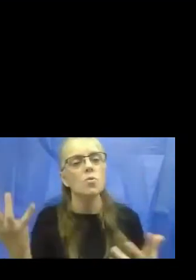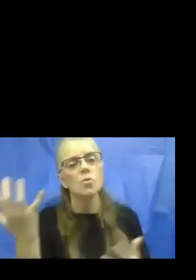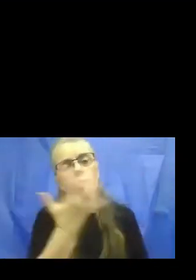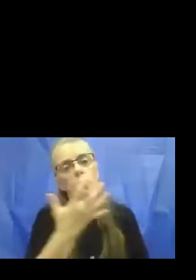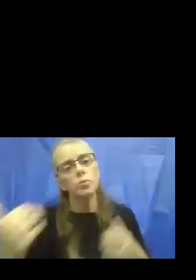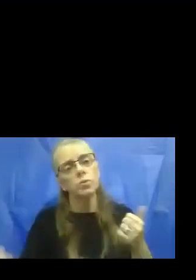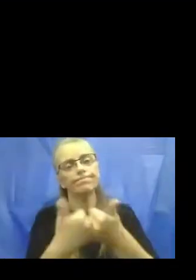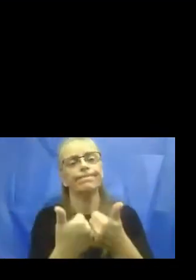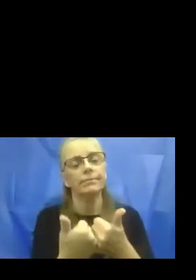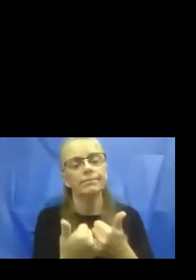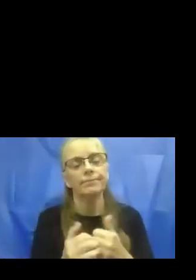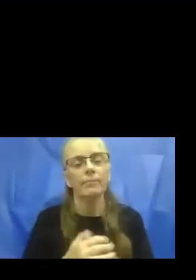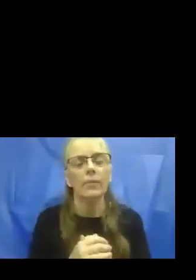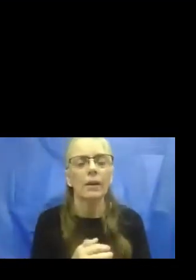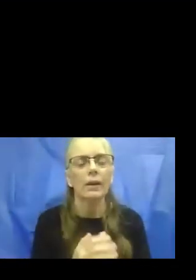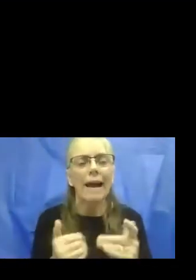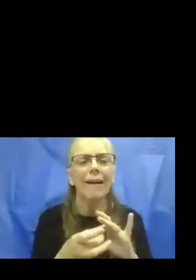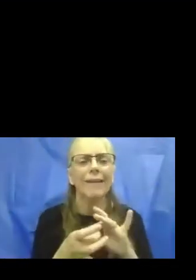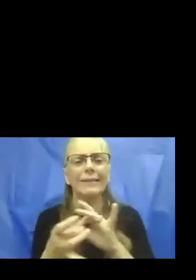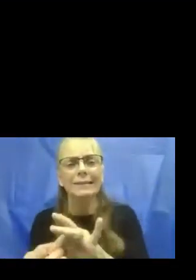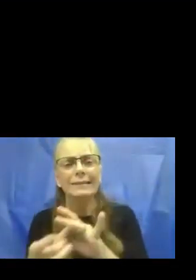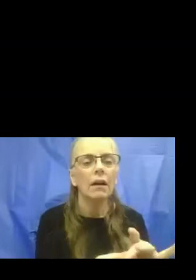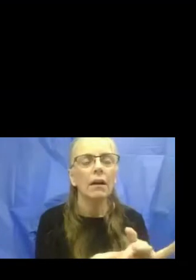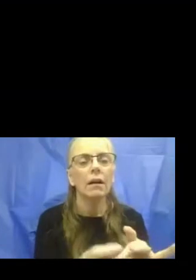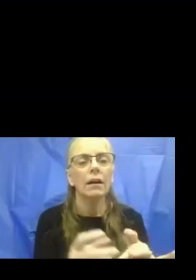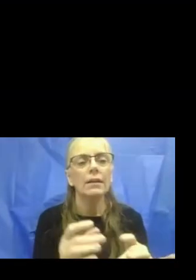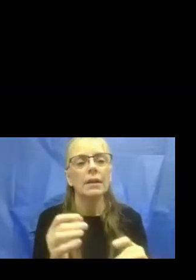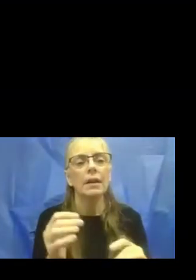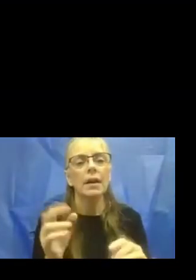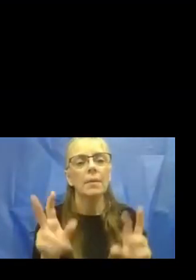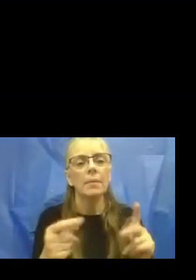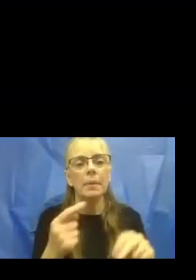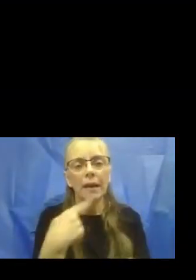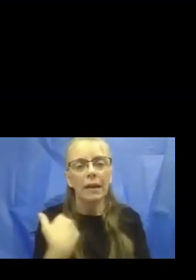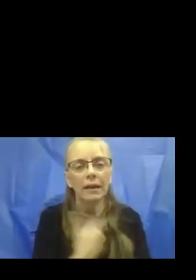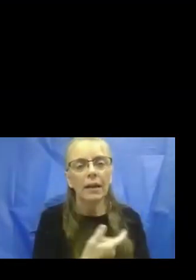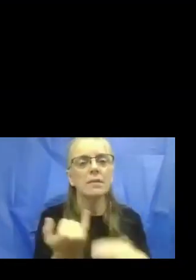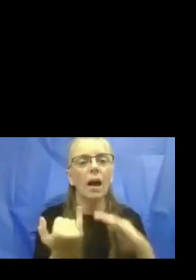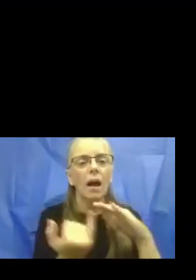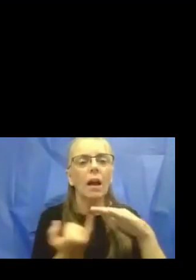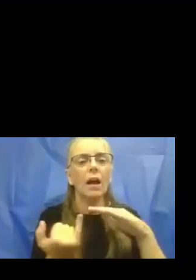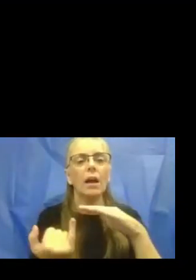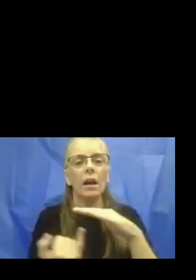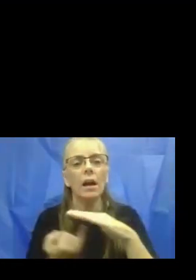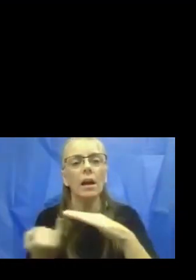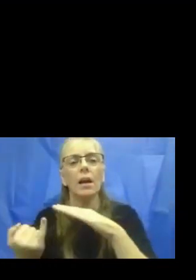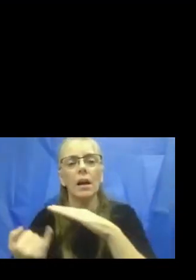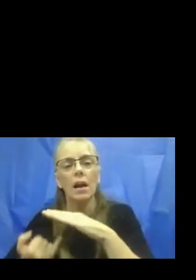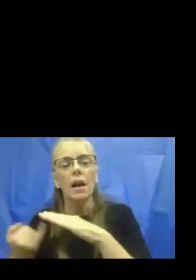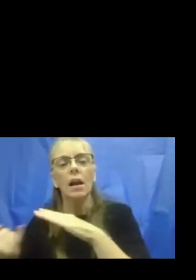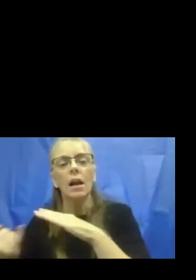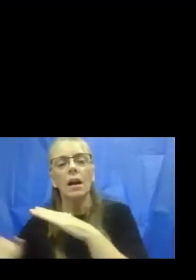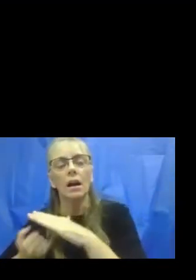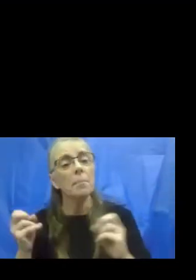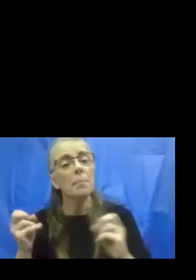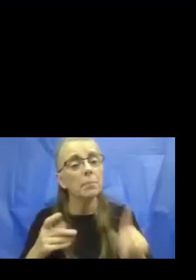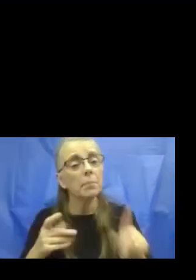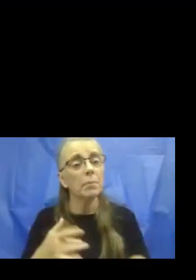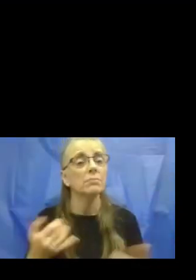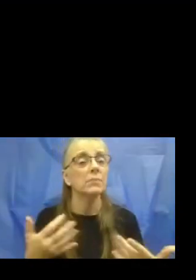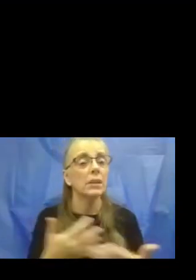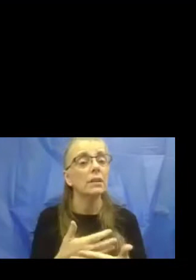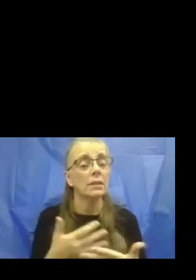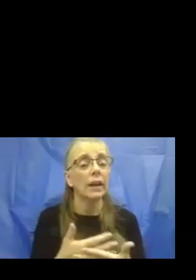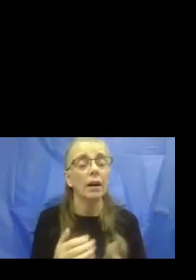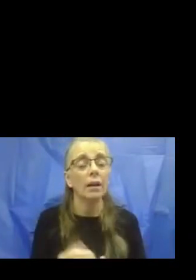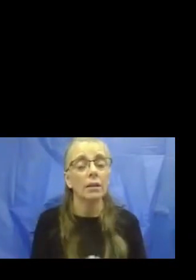when I, as well as many of the people around me, felt scared, and when we had no idea when or if things